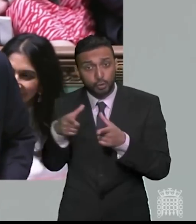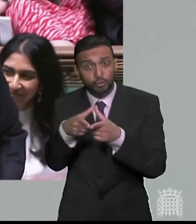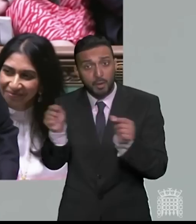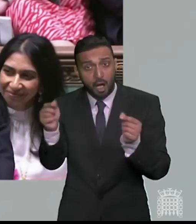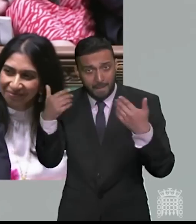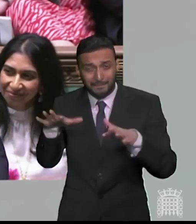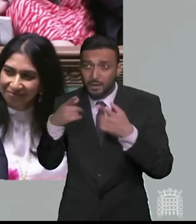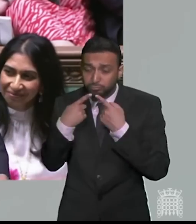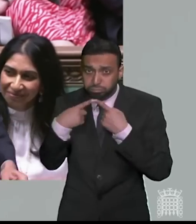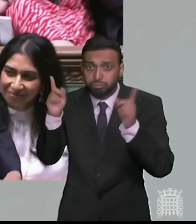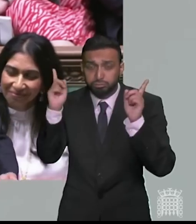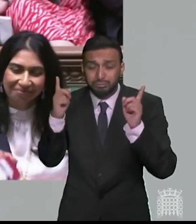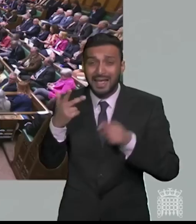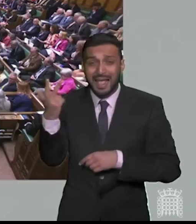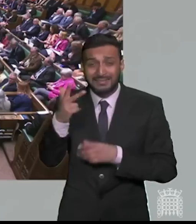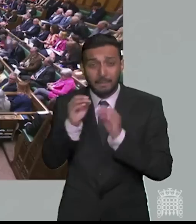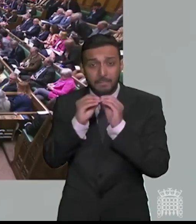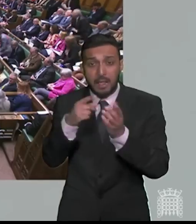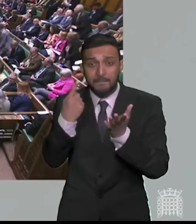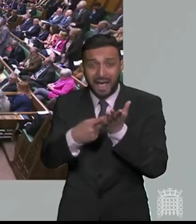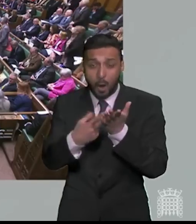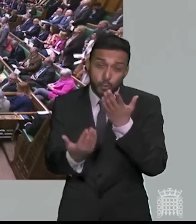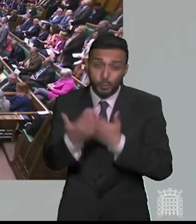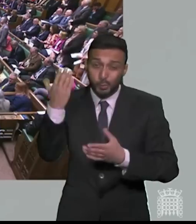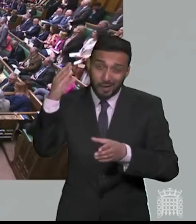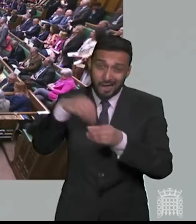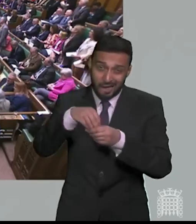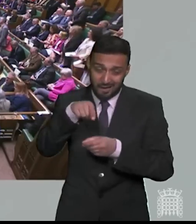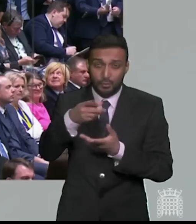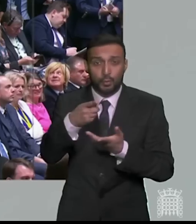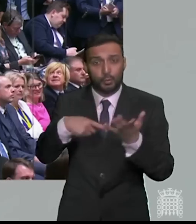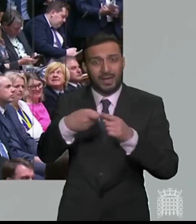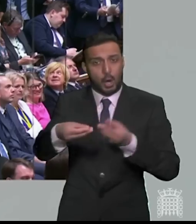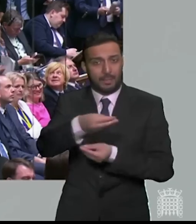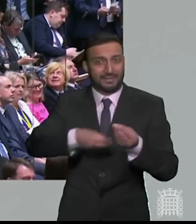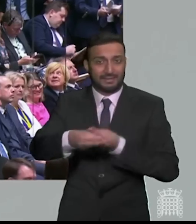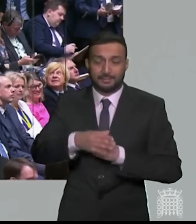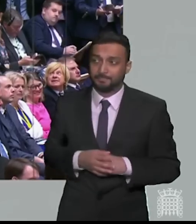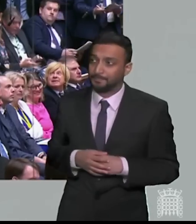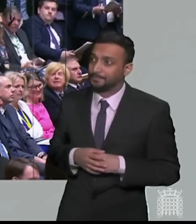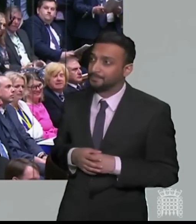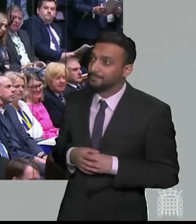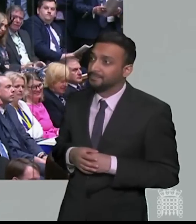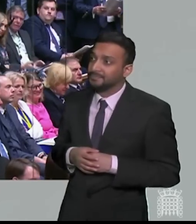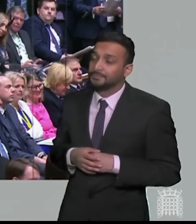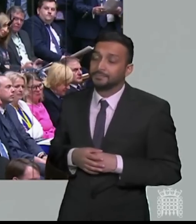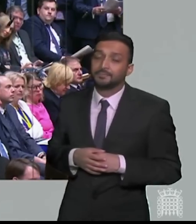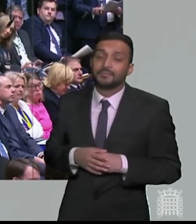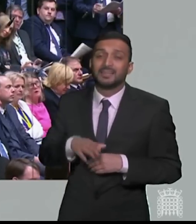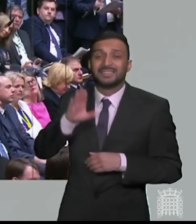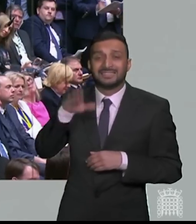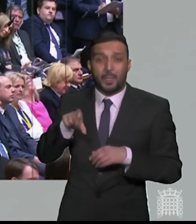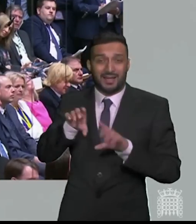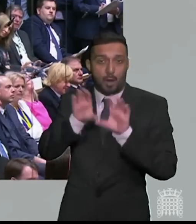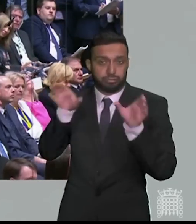of new investment into the UK economy. Anthony Brown. Thank you, Mr Speaker. Liberal Democrat-run South Cambridgeshire District